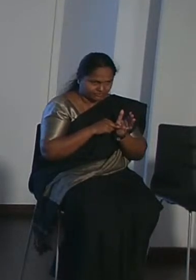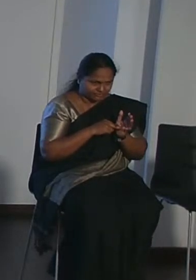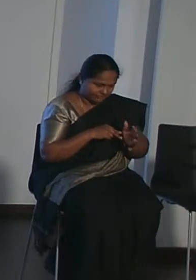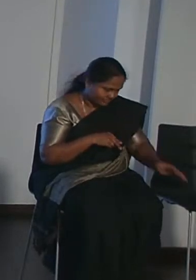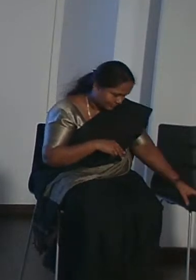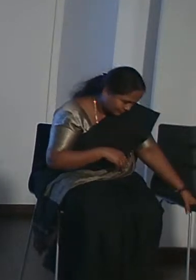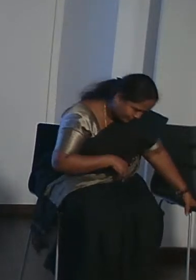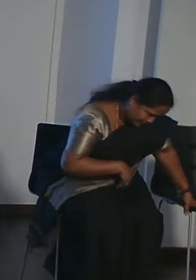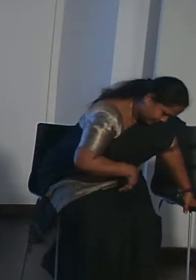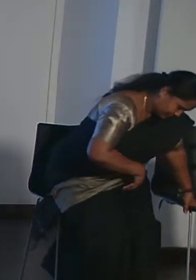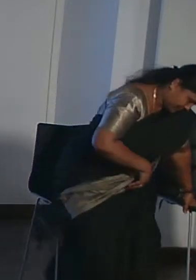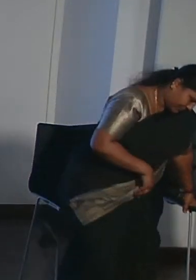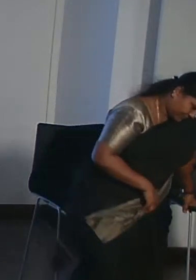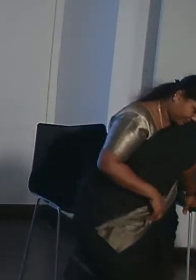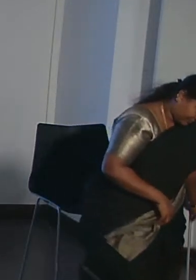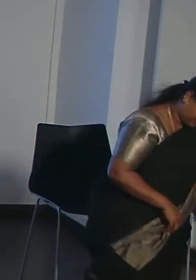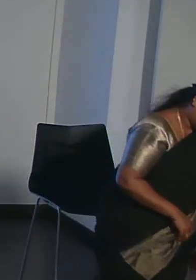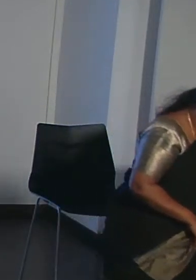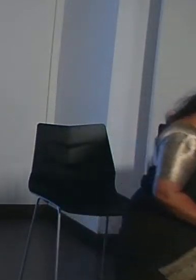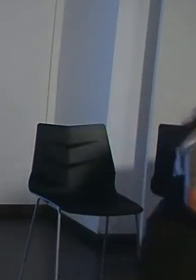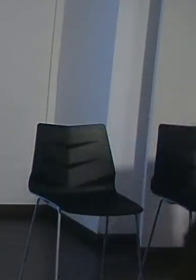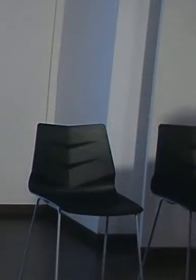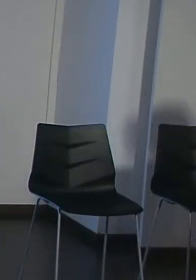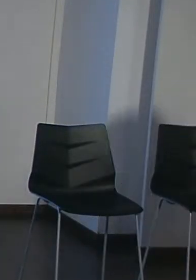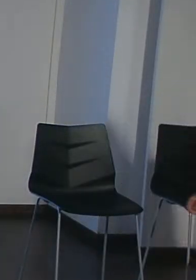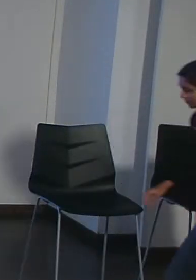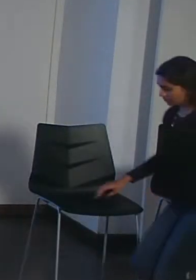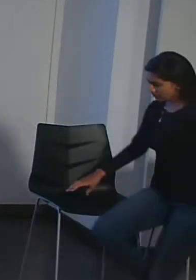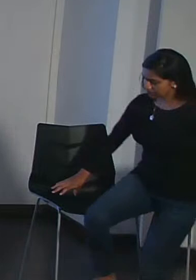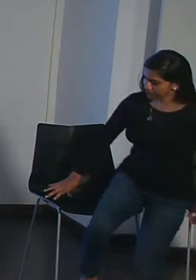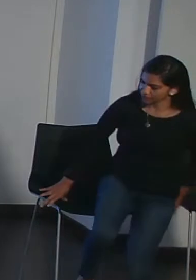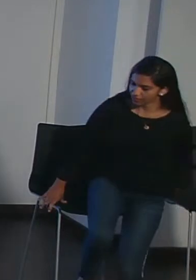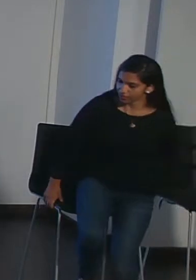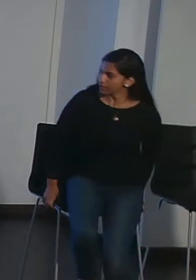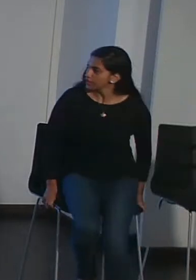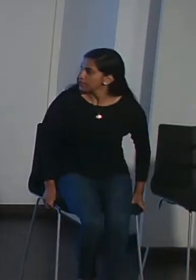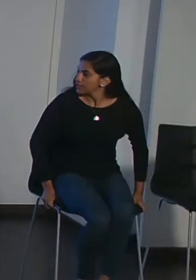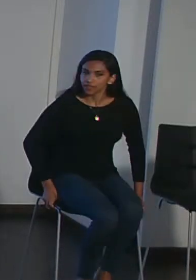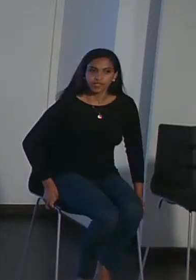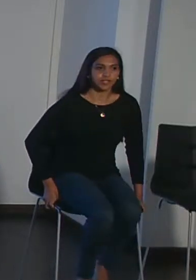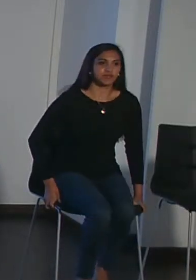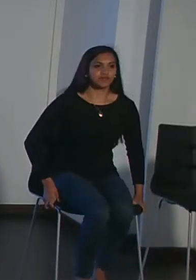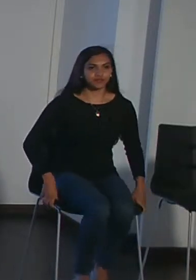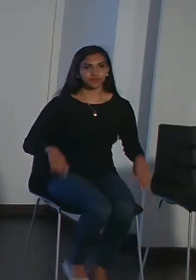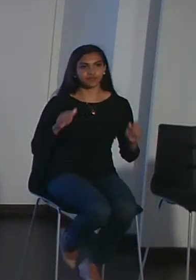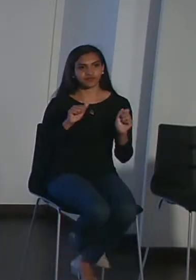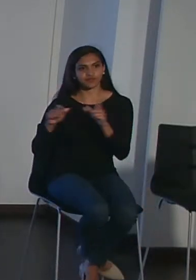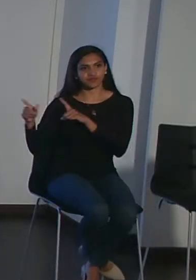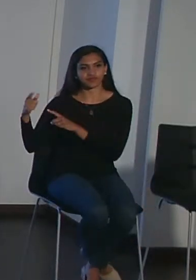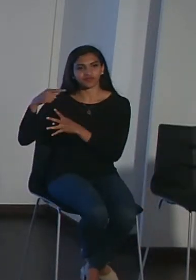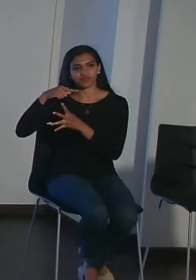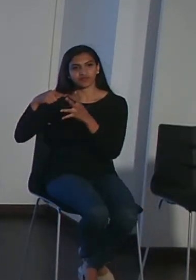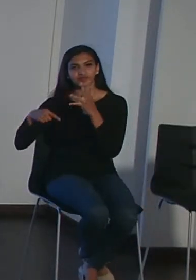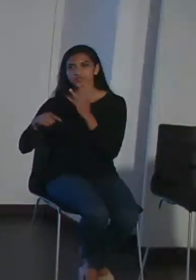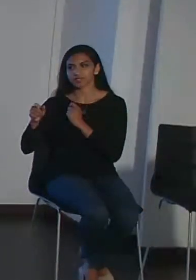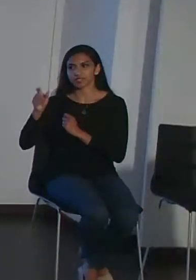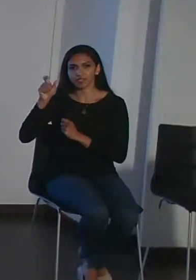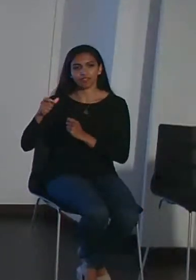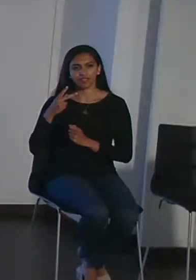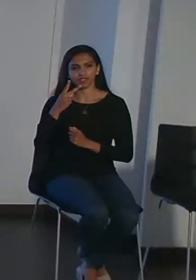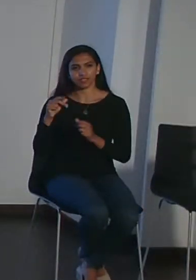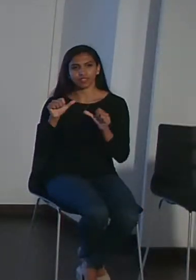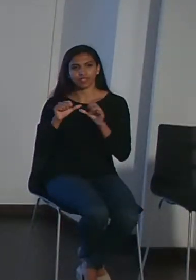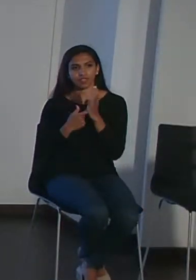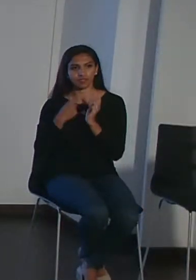this is Sunday's narrative about how he sees the two artworks. And I think on the other side are the learning outcomes or the